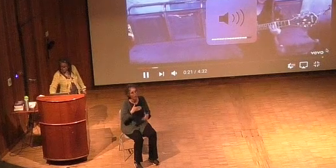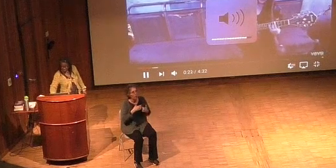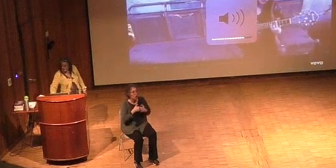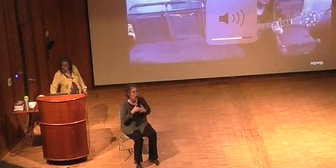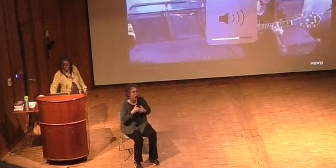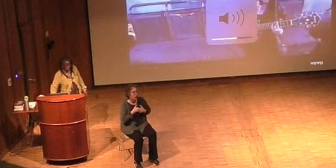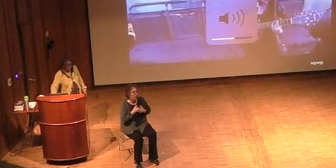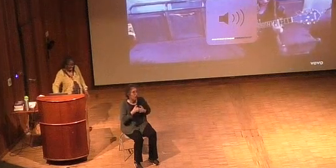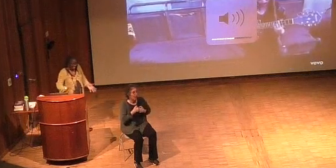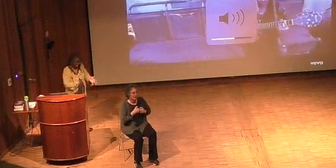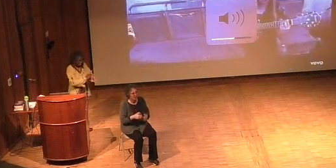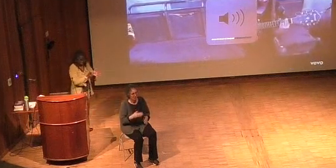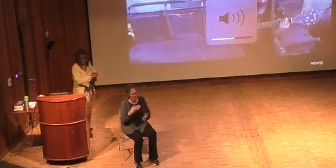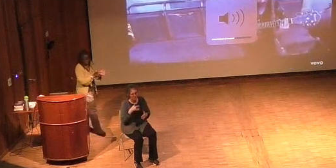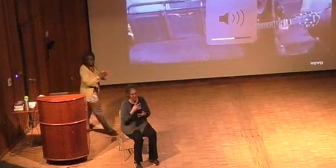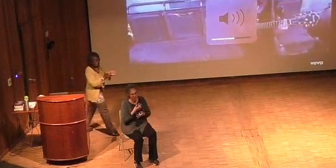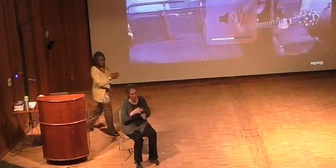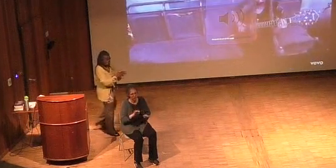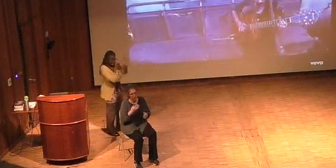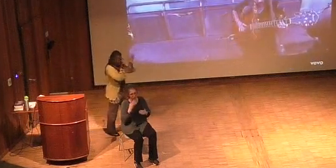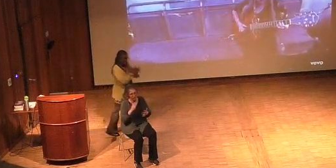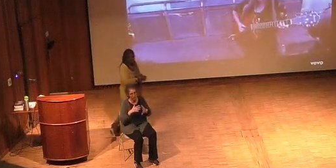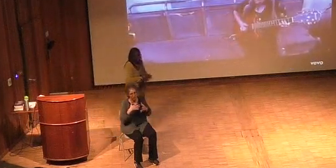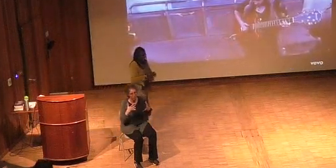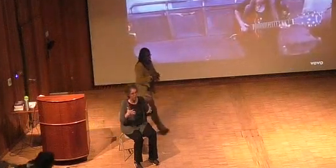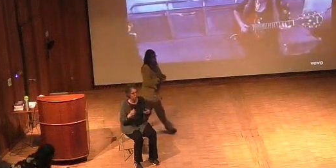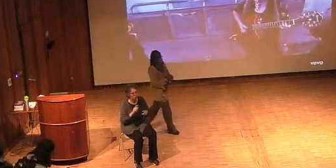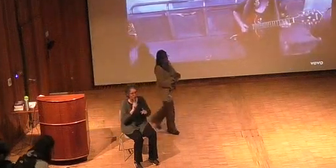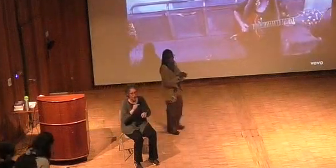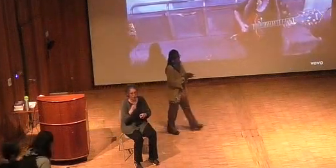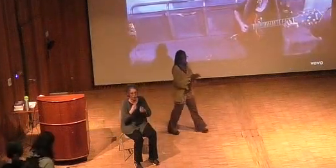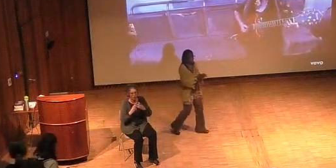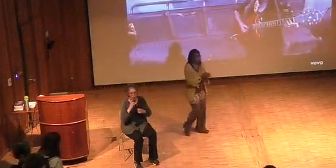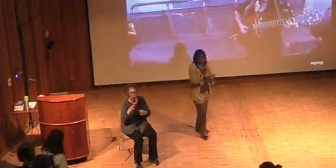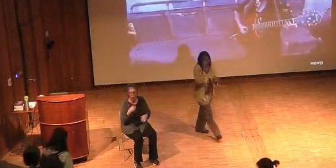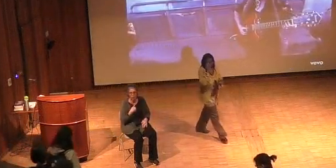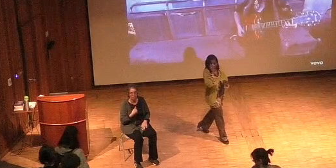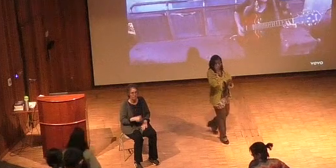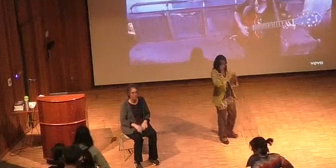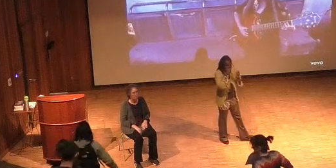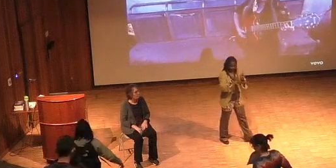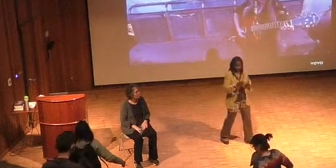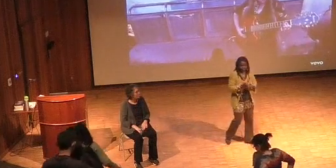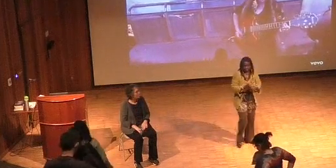please feel free. Thank you all so much. Come up. I'll answer any questions you have.